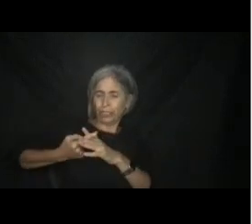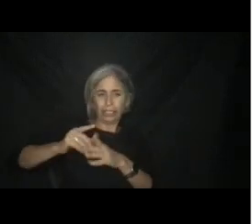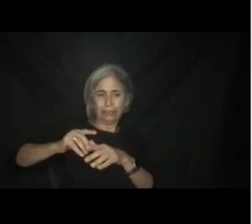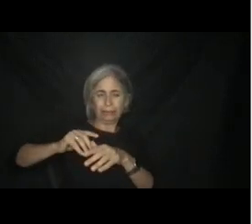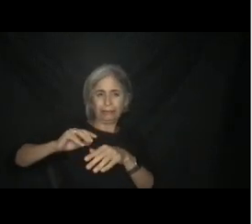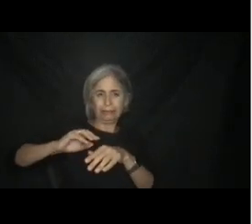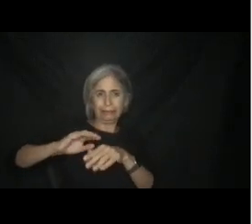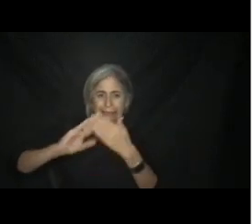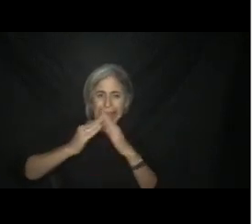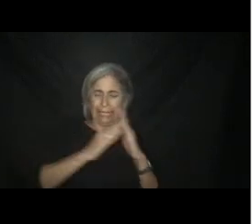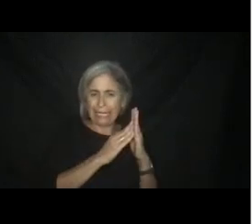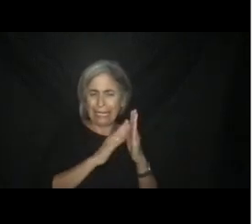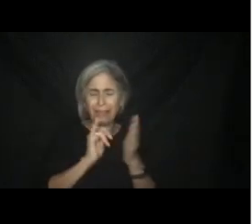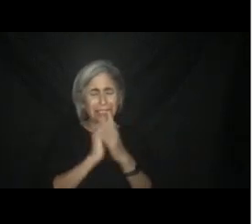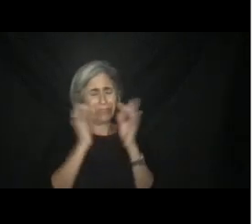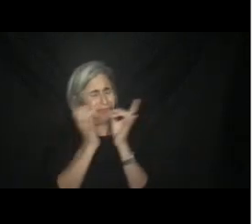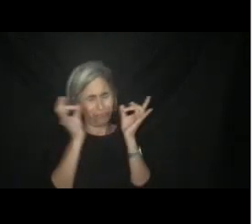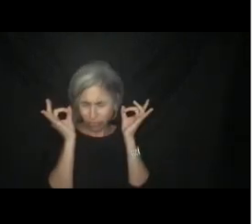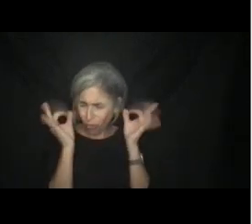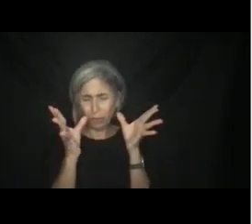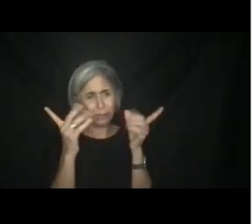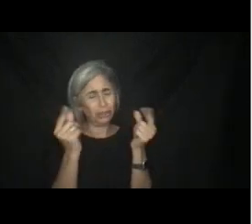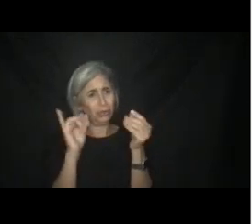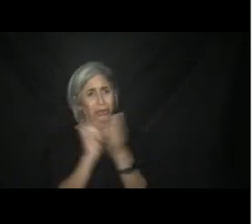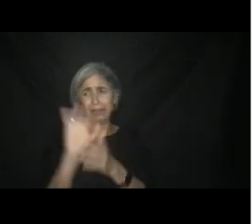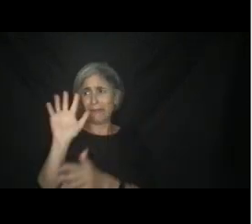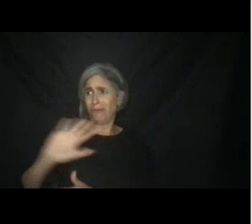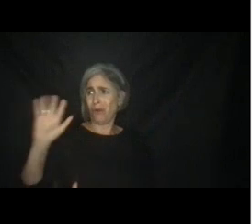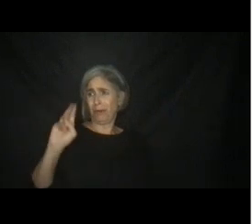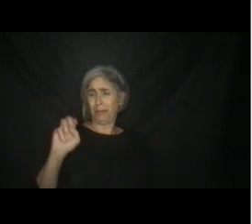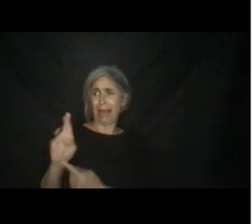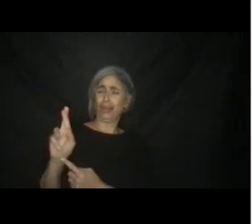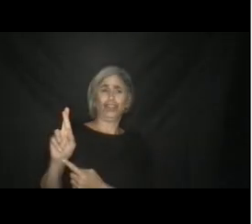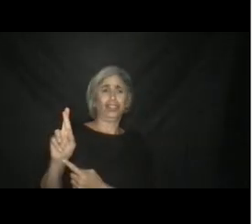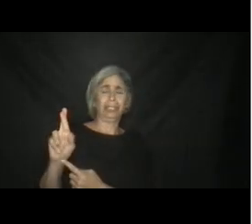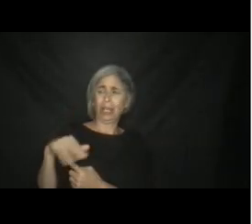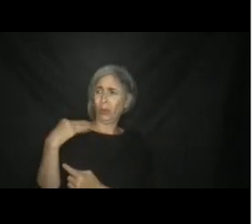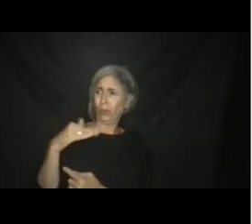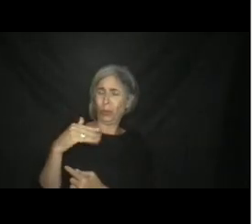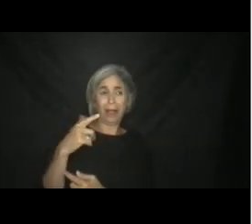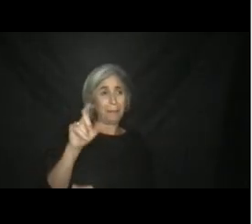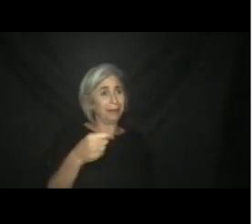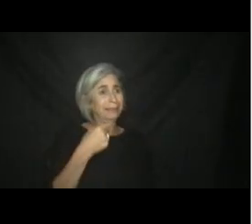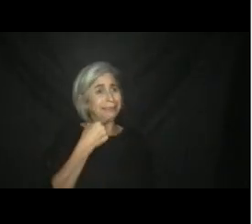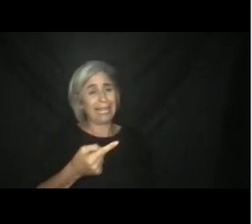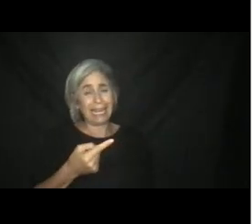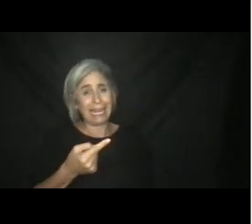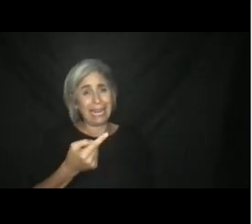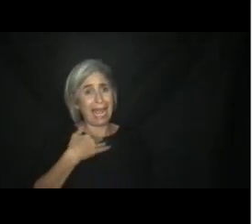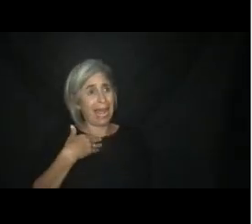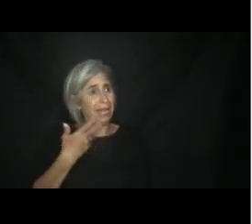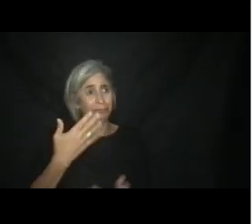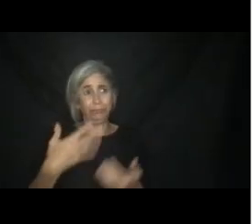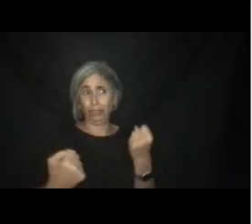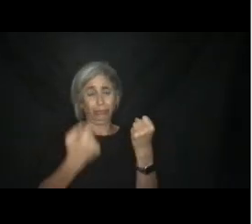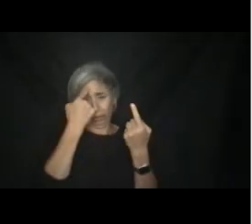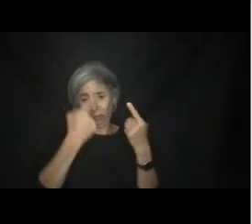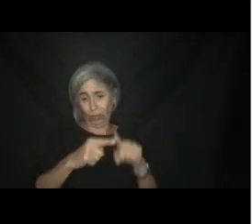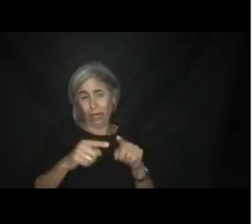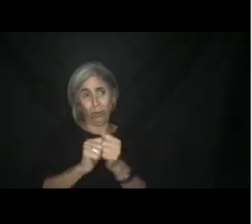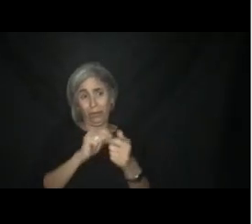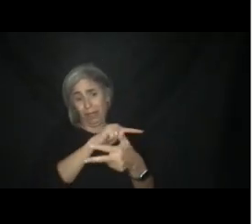appalling that you would do this to our former mayors, who I've got to say, I'm kind of on board with everyone else who's spoken